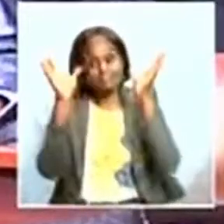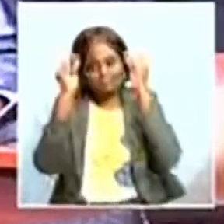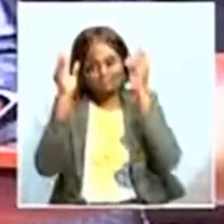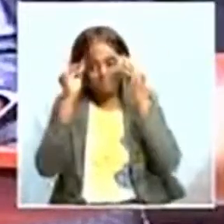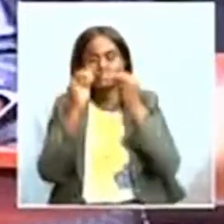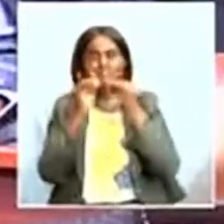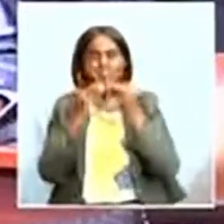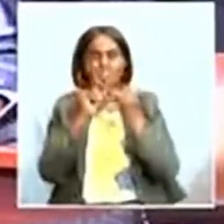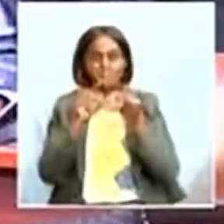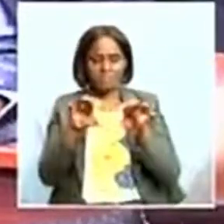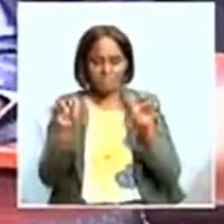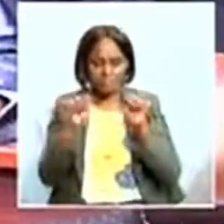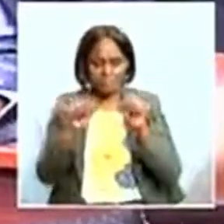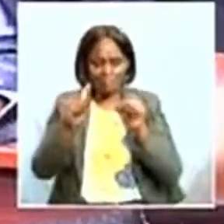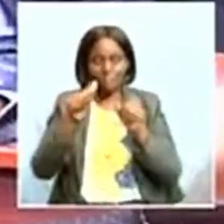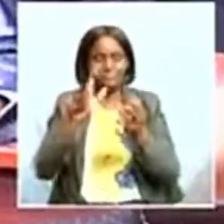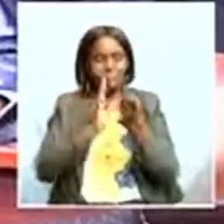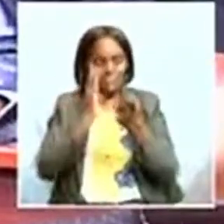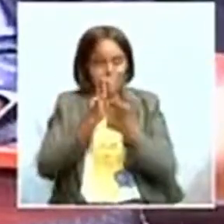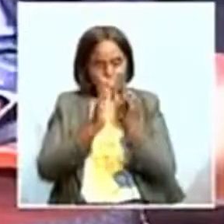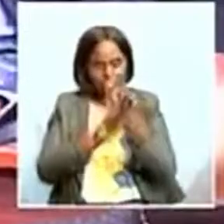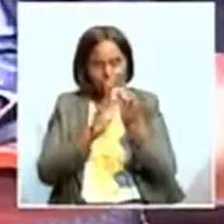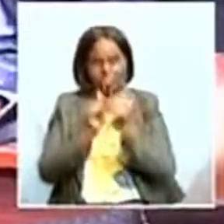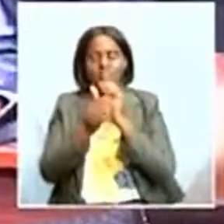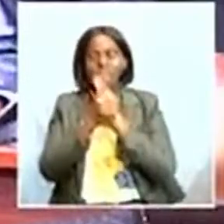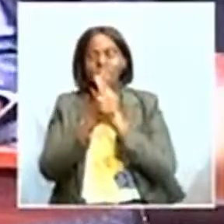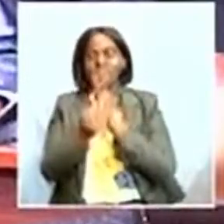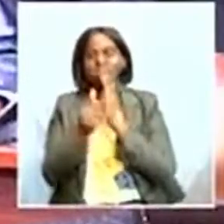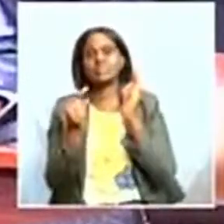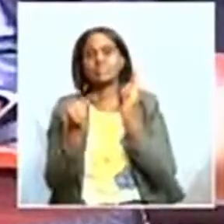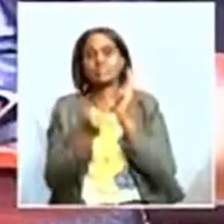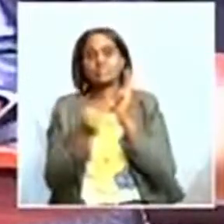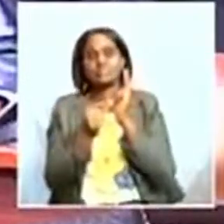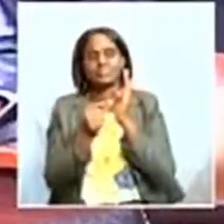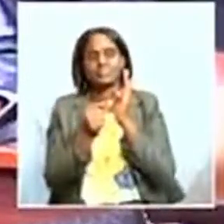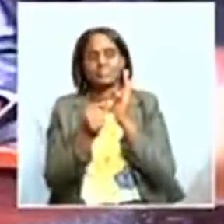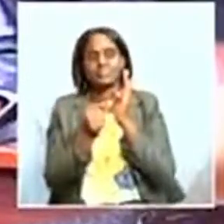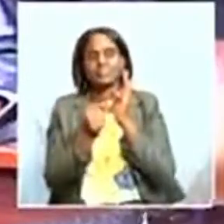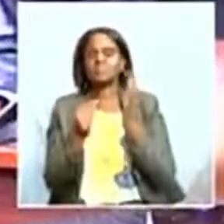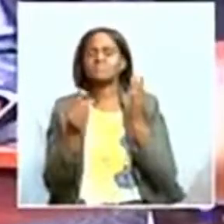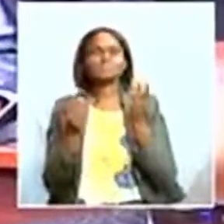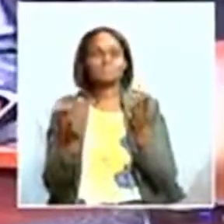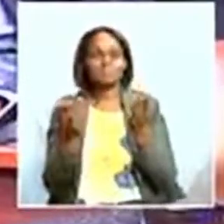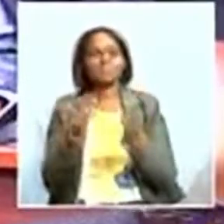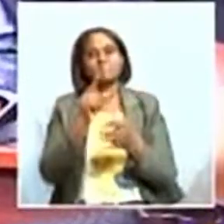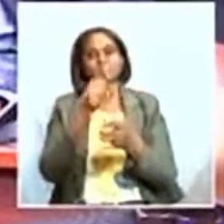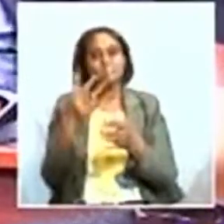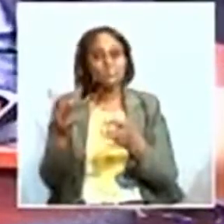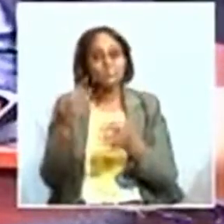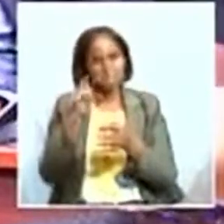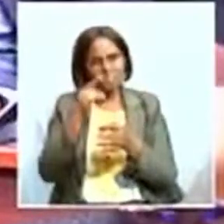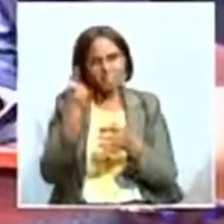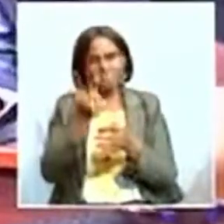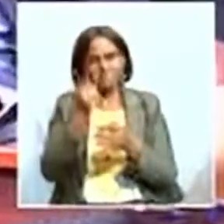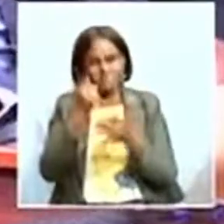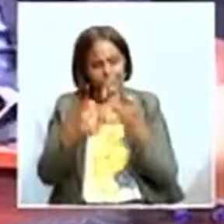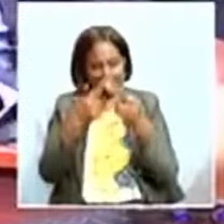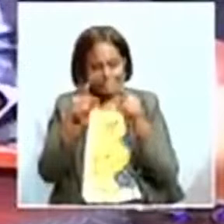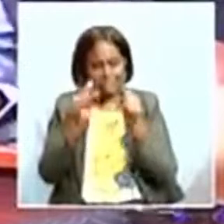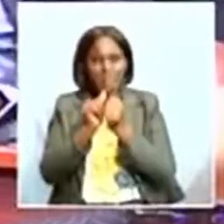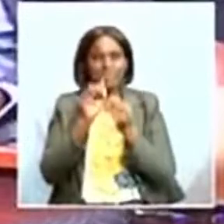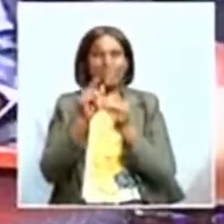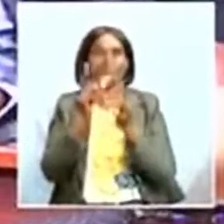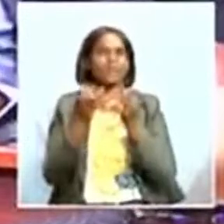so that children get out of school with skills. That's the only thing. That's the only difference, if you